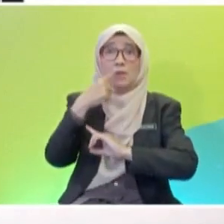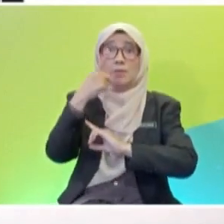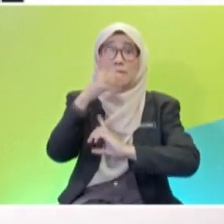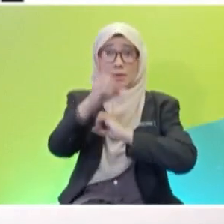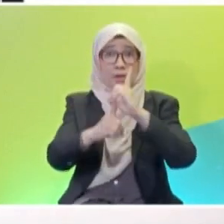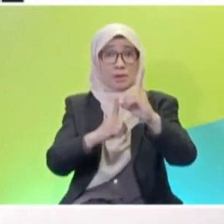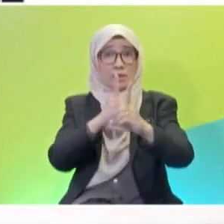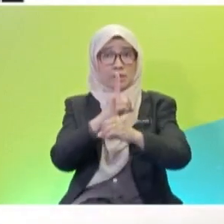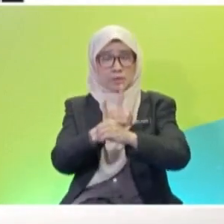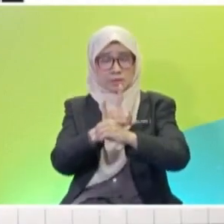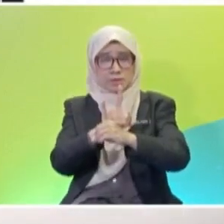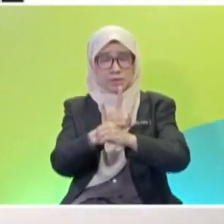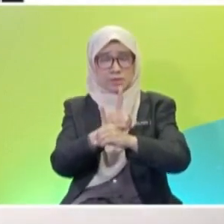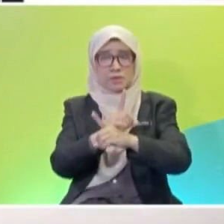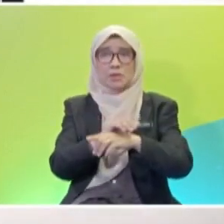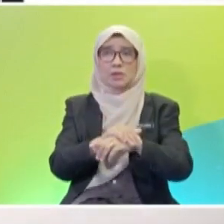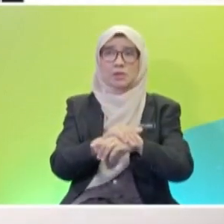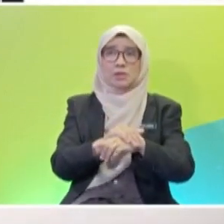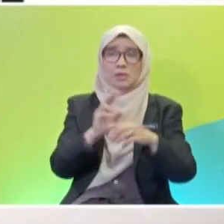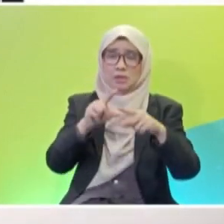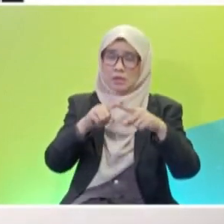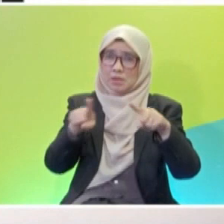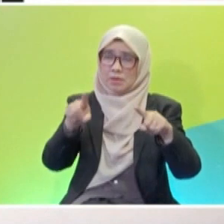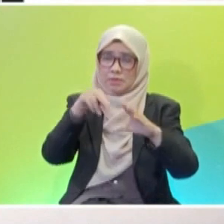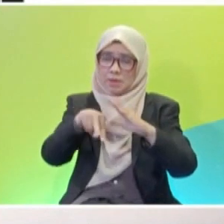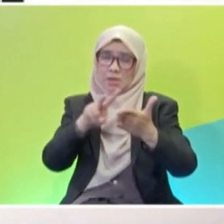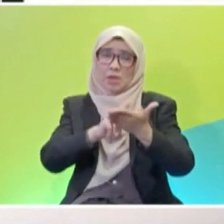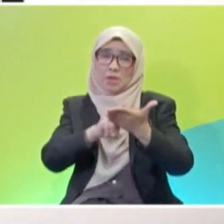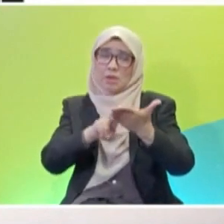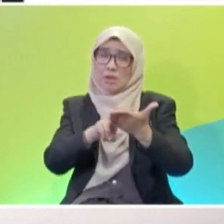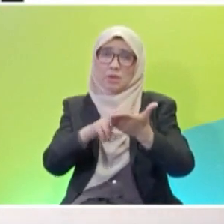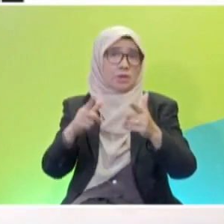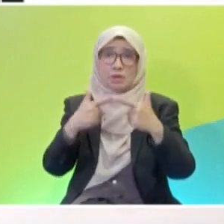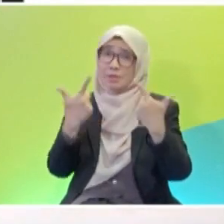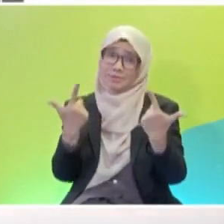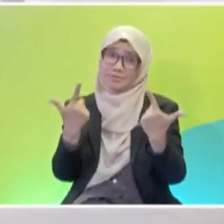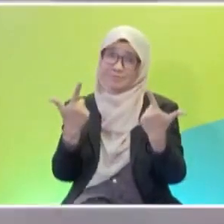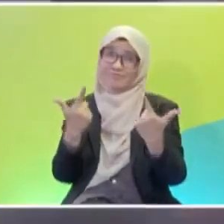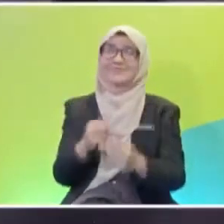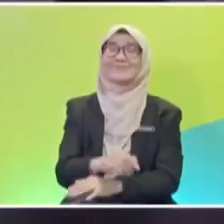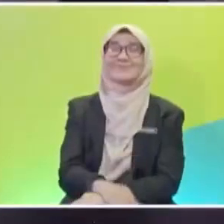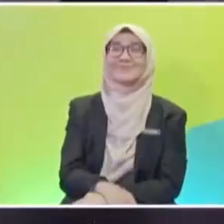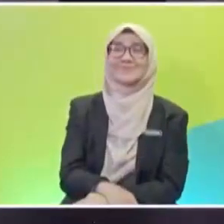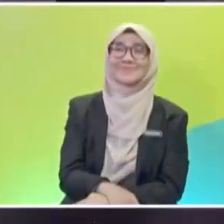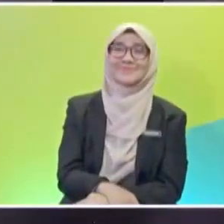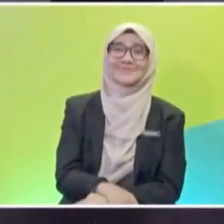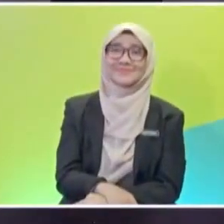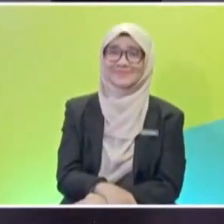bit like maybe they shouldn't be doing it and all that, mm-hmm. right? Mm-hmm. Okay, all right. Thank you so much, Joshrina. Mm-hmm. I really like